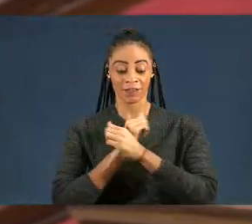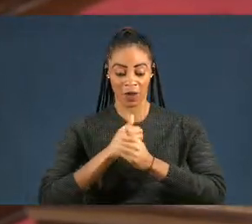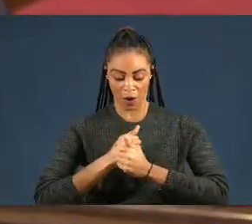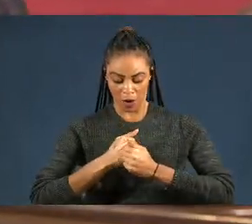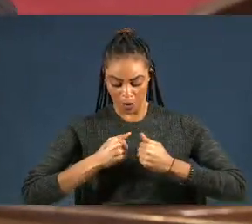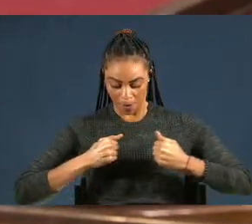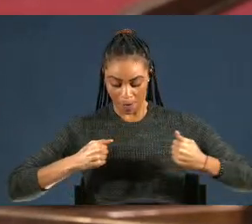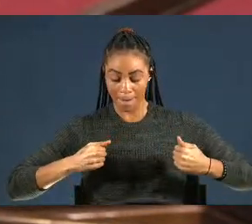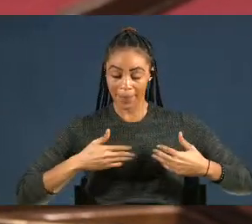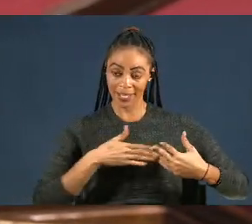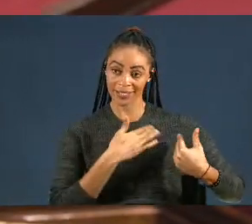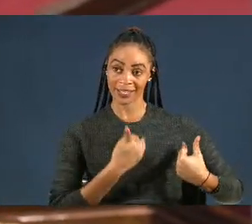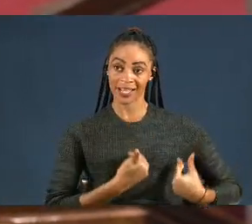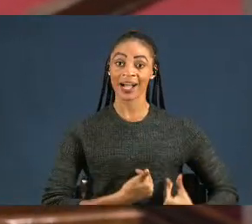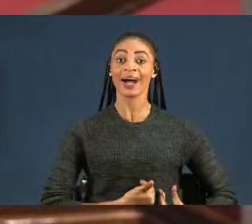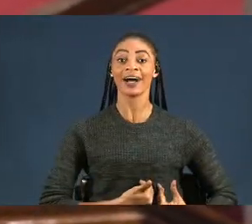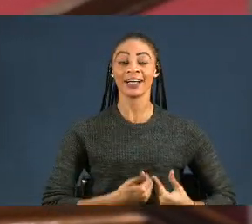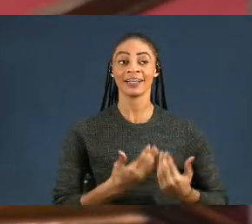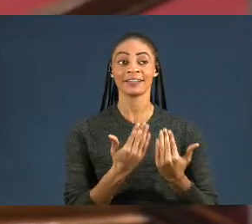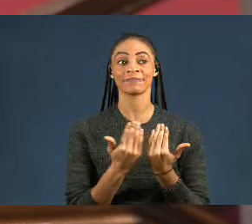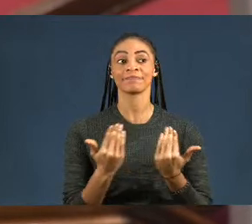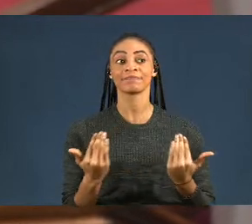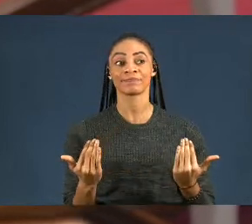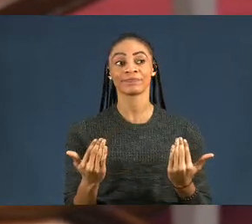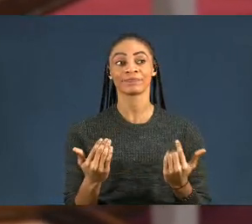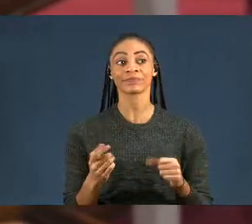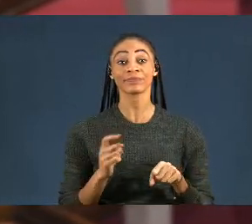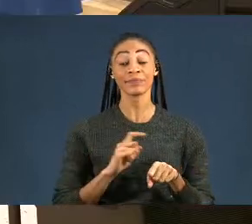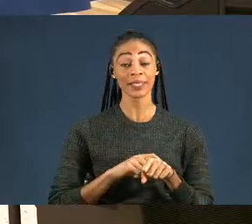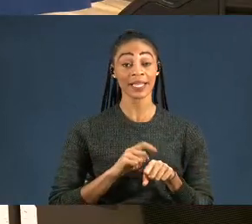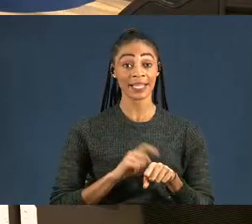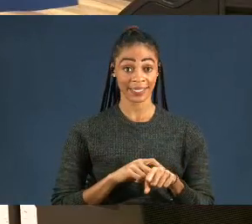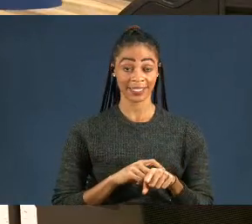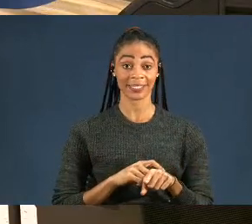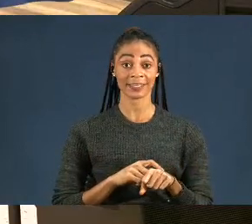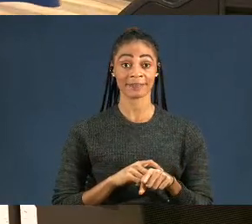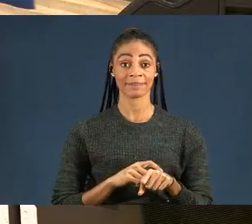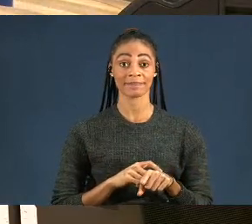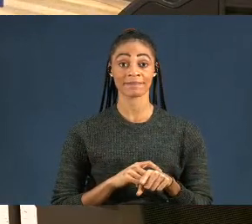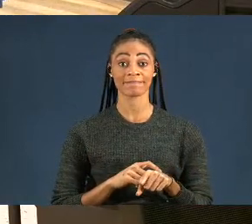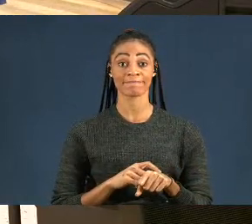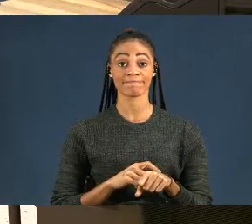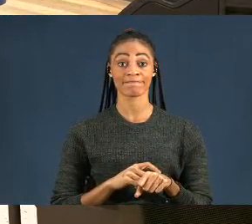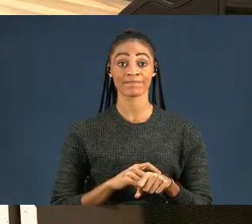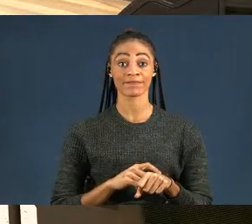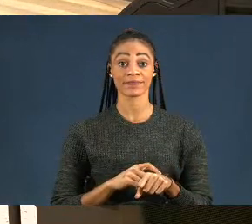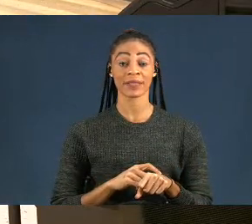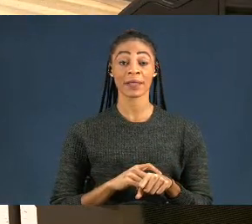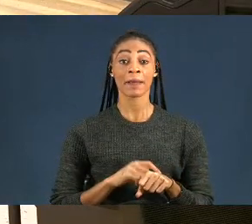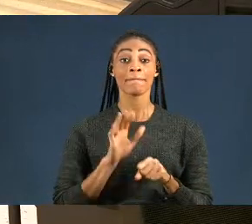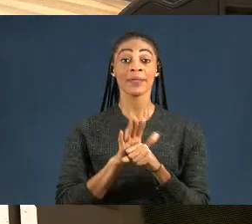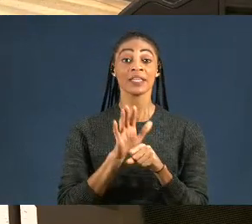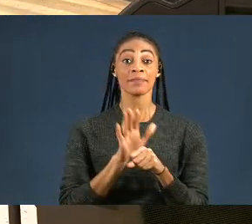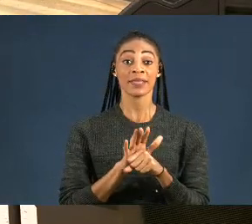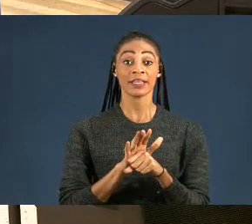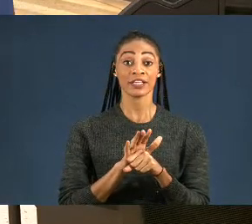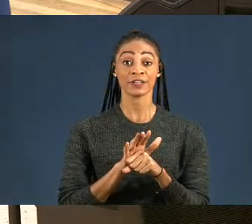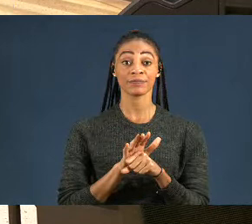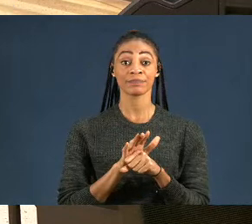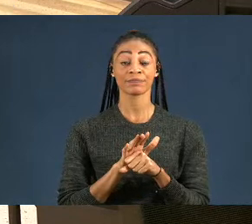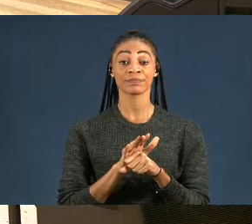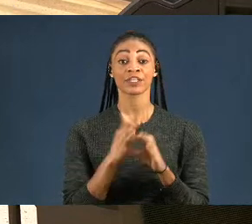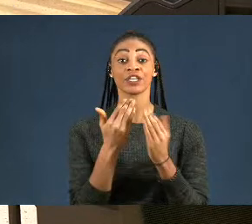When the father sets the tone, the children are covered. There are many children today who are not covered because